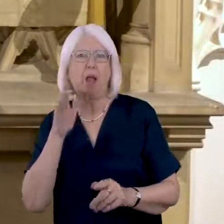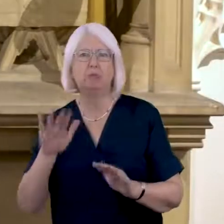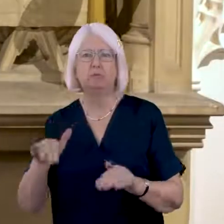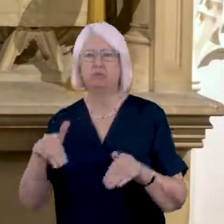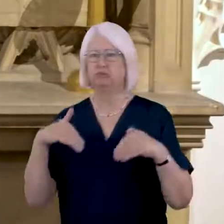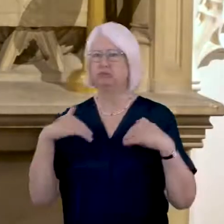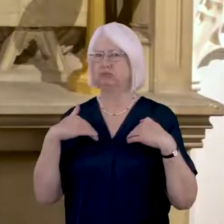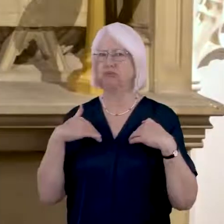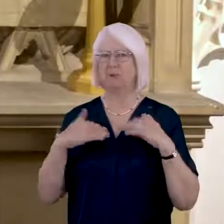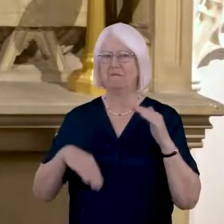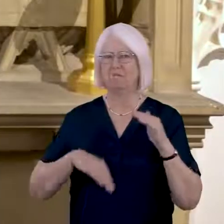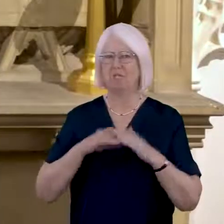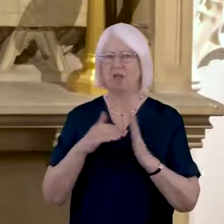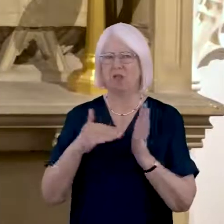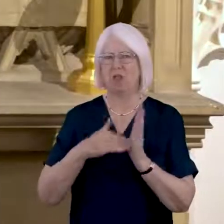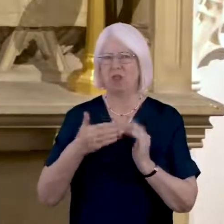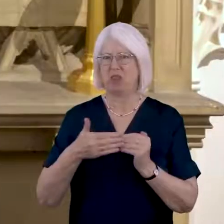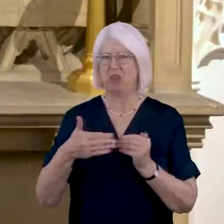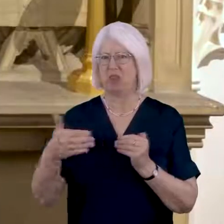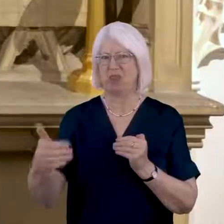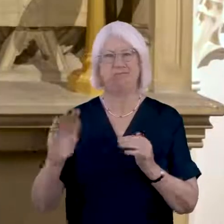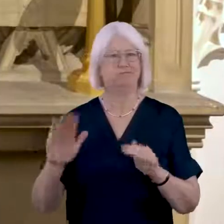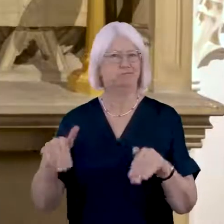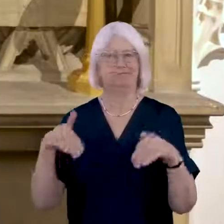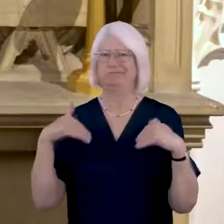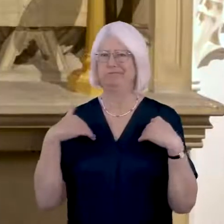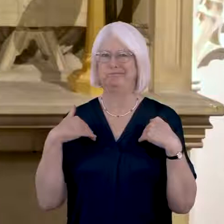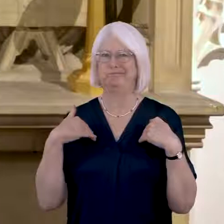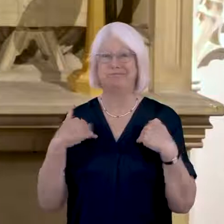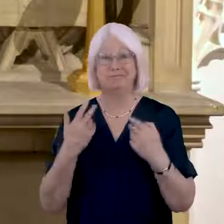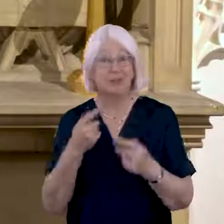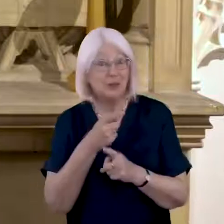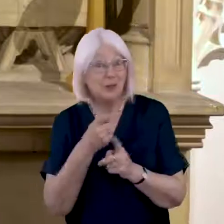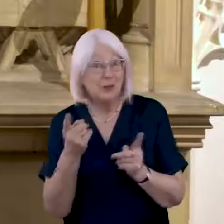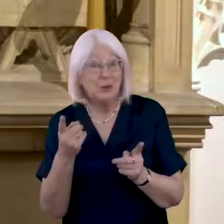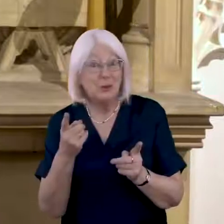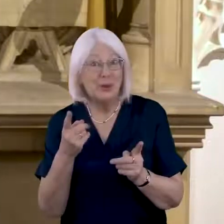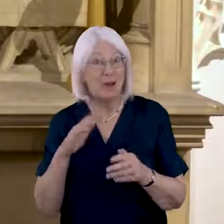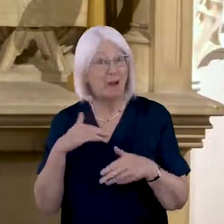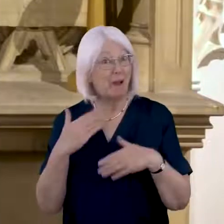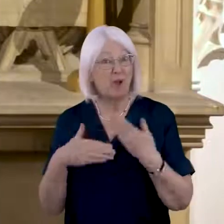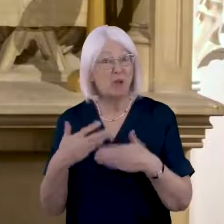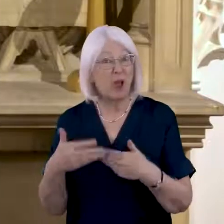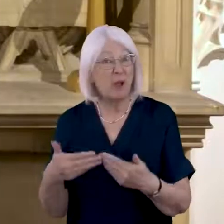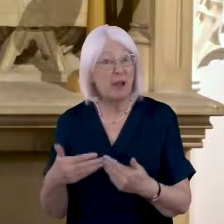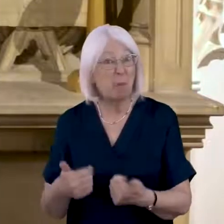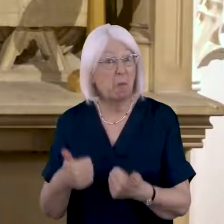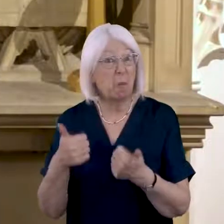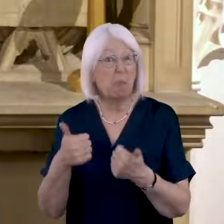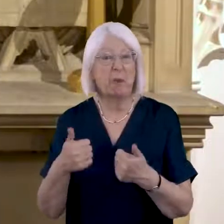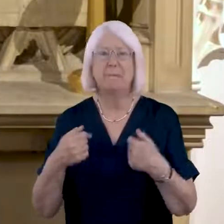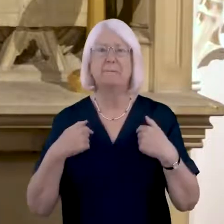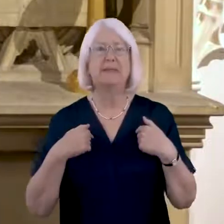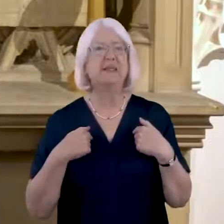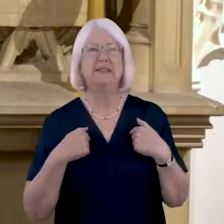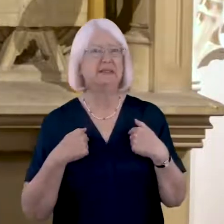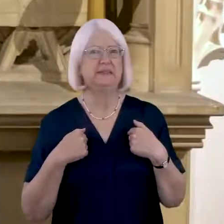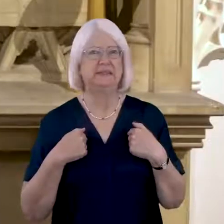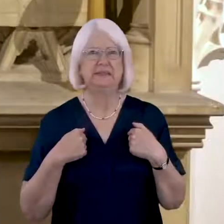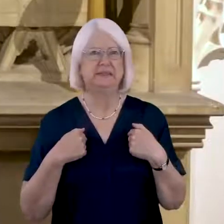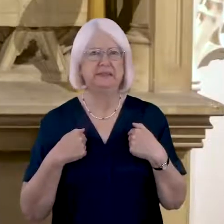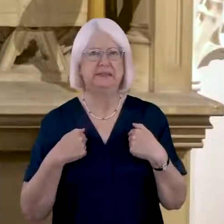the whole month. If you are, I wonder how you're doing by now. I confess I am